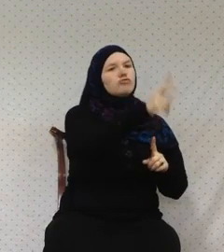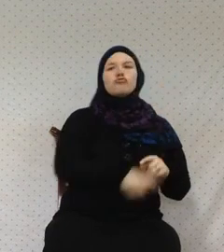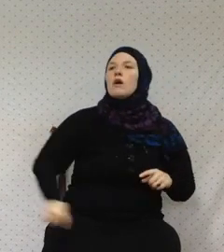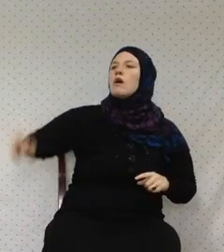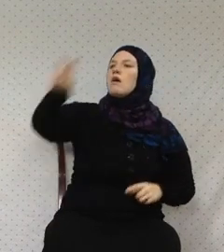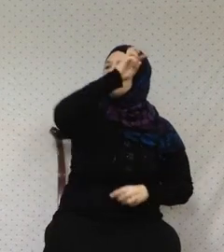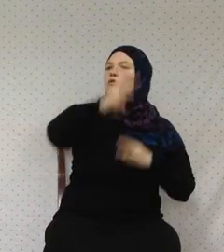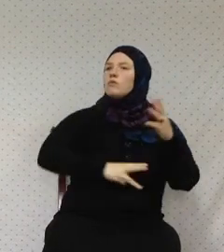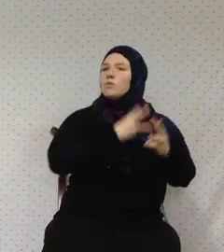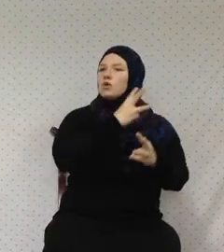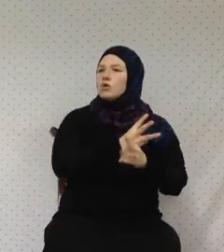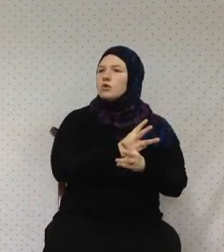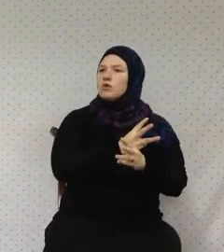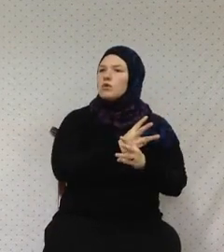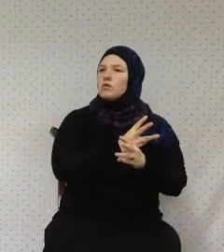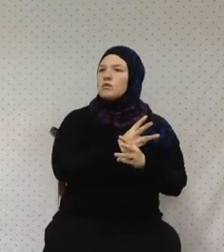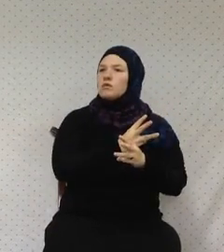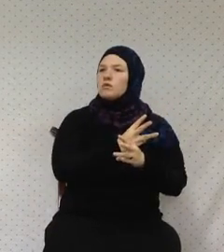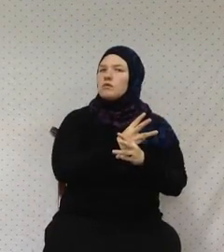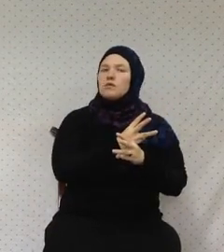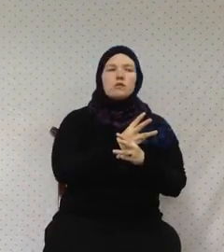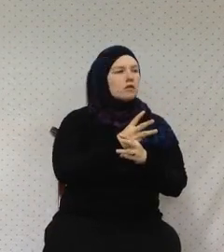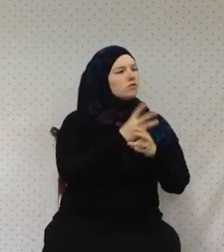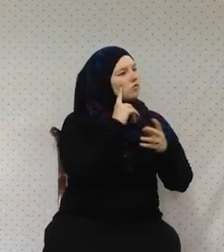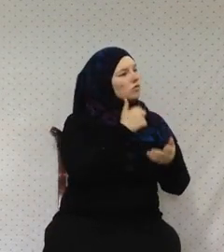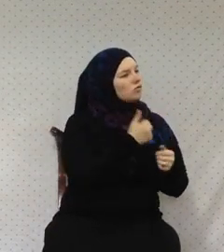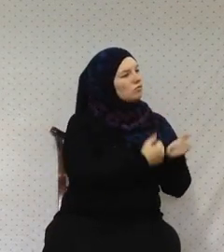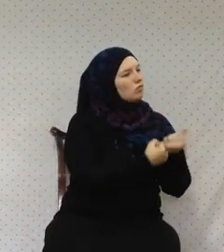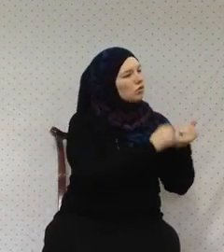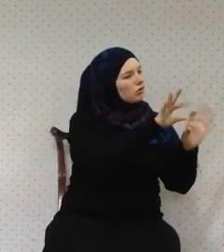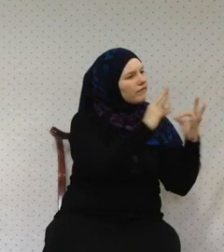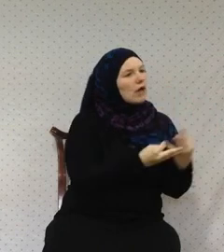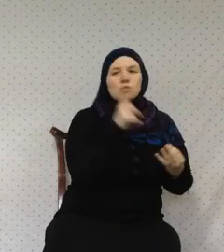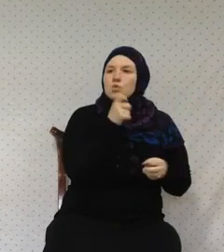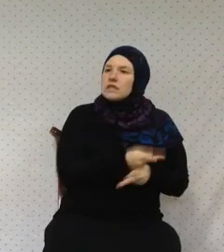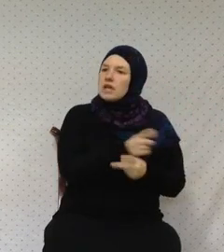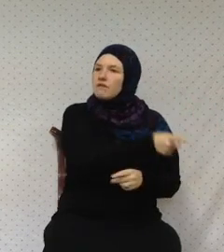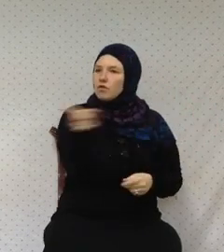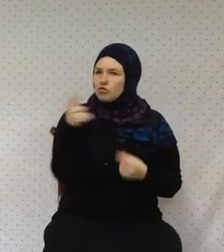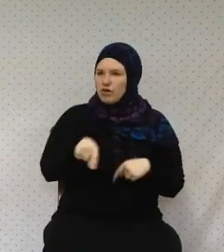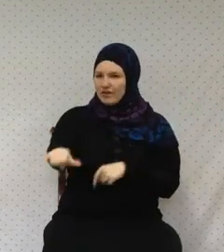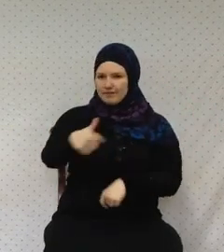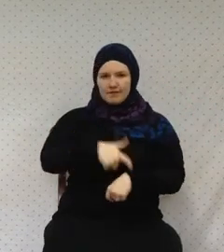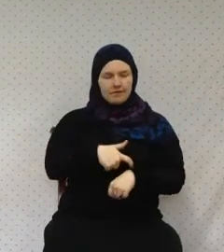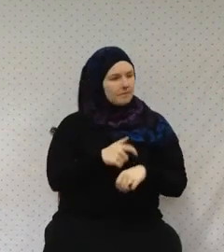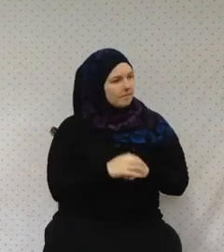earth seeking to provide for yourself and your family? Who's taking care of you? The Quran